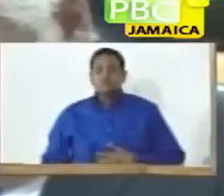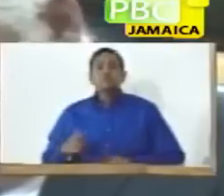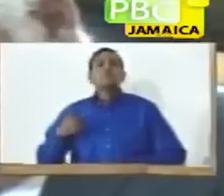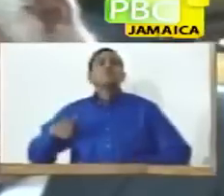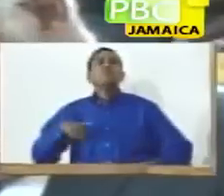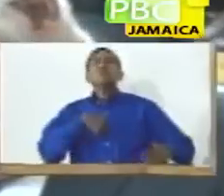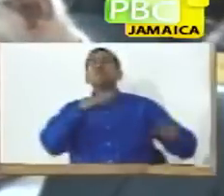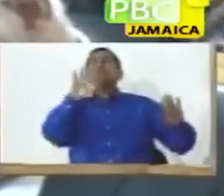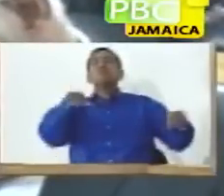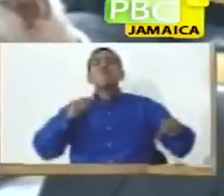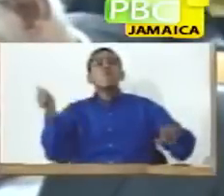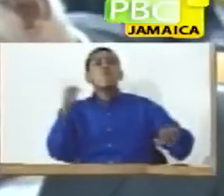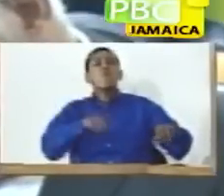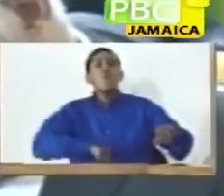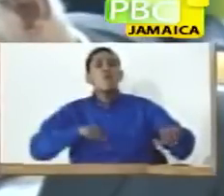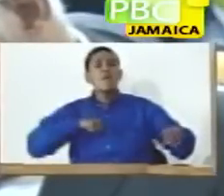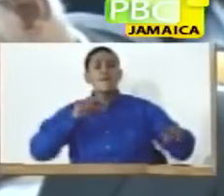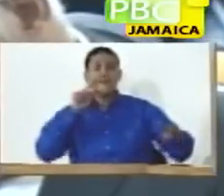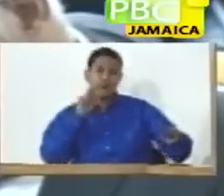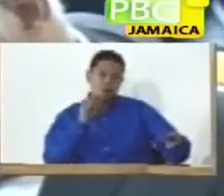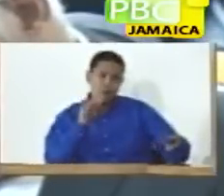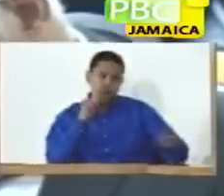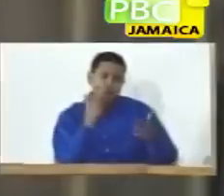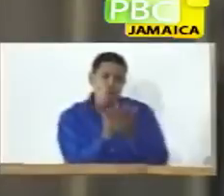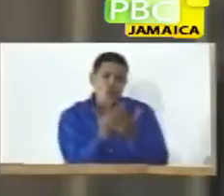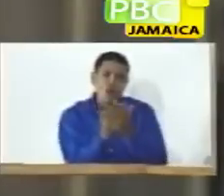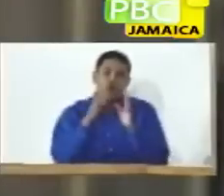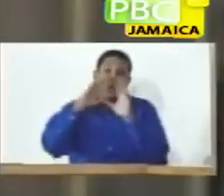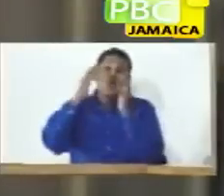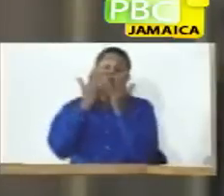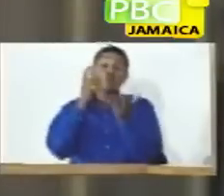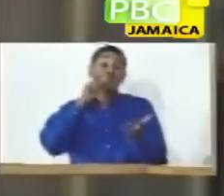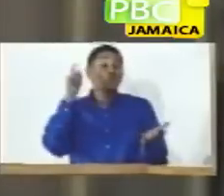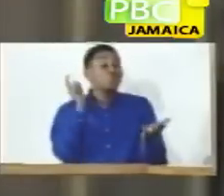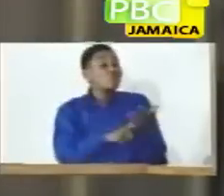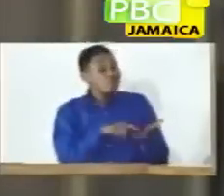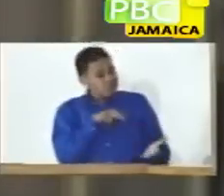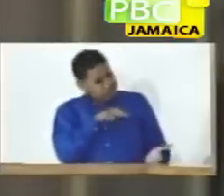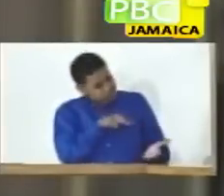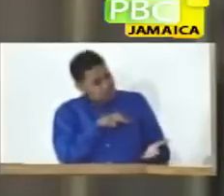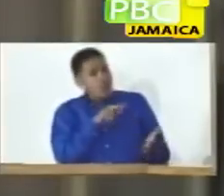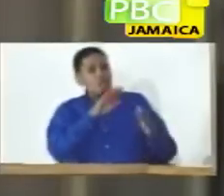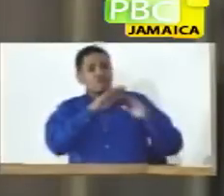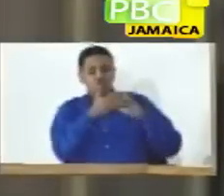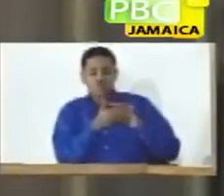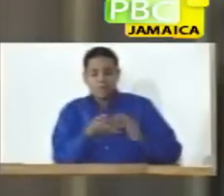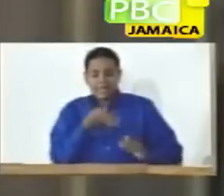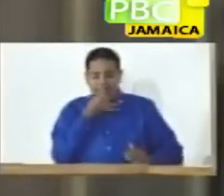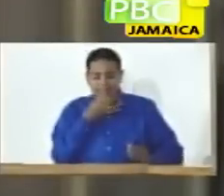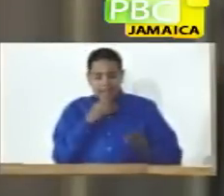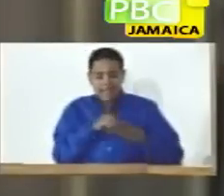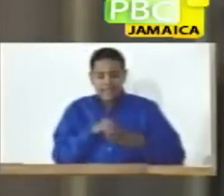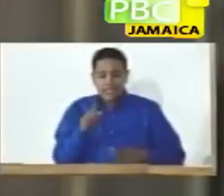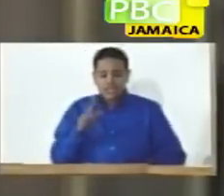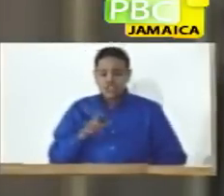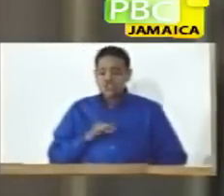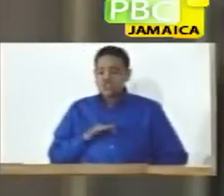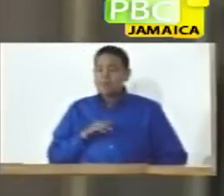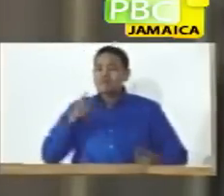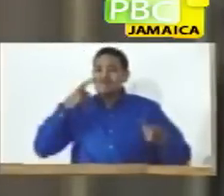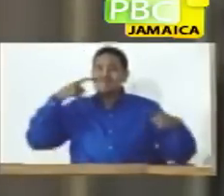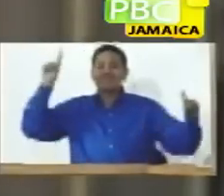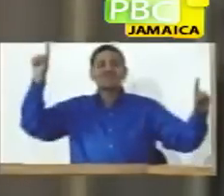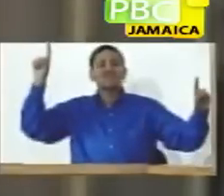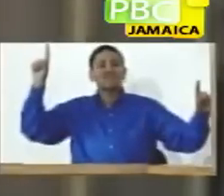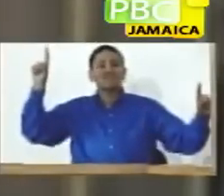We all proudly witnessed the global recognition of Jamaican talent in the tremendous recent